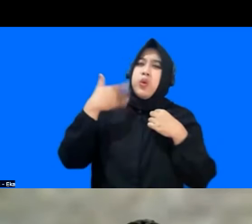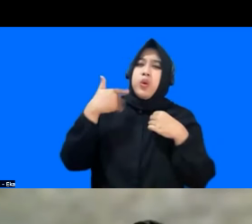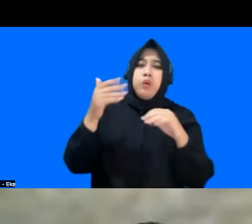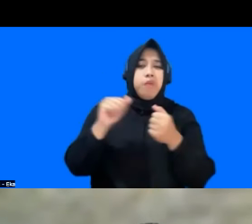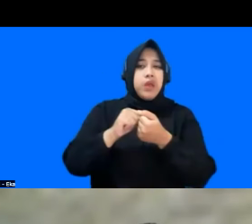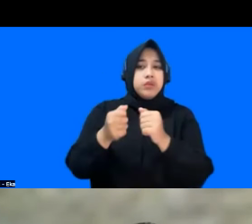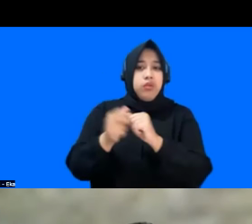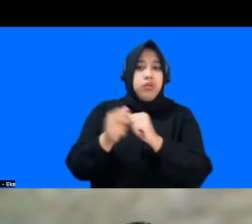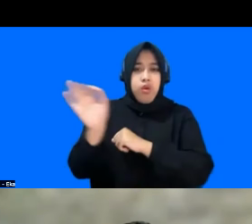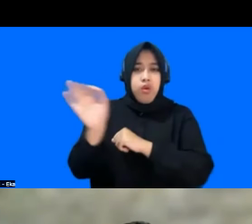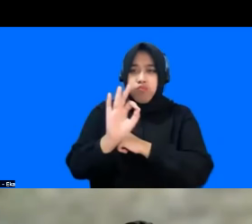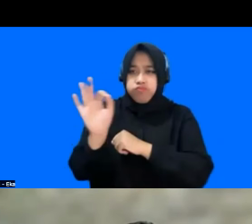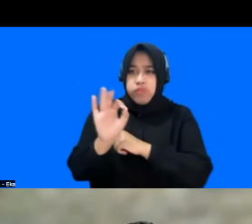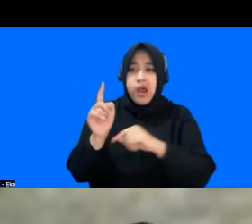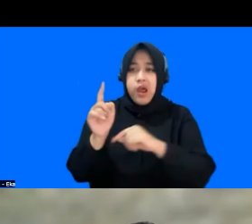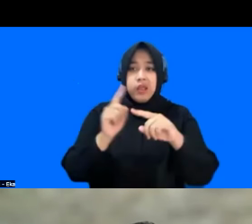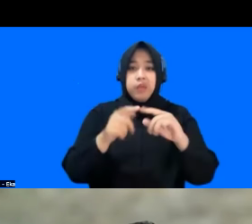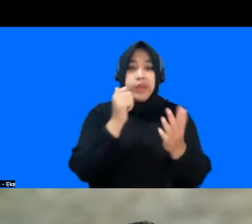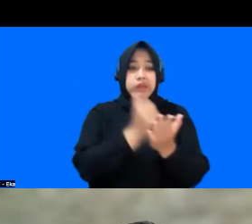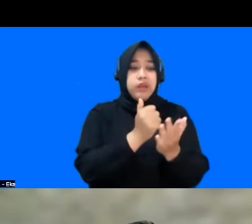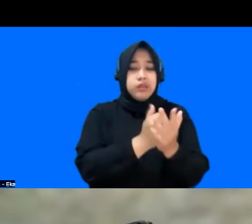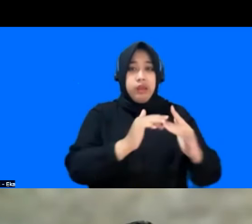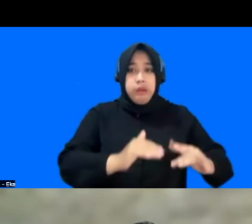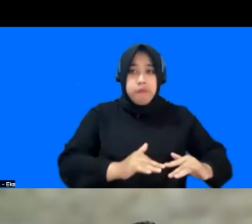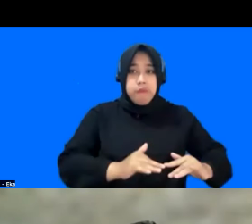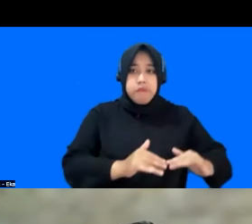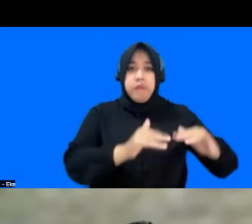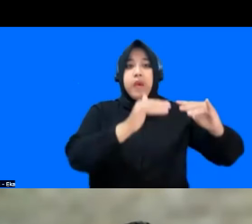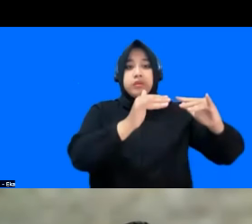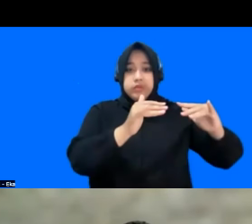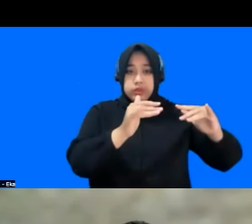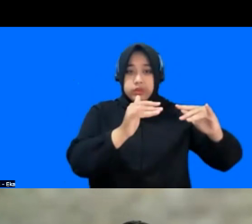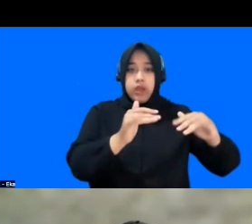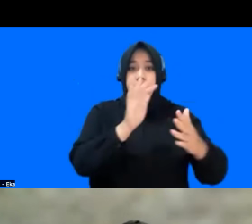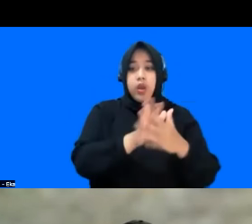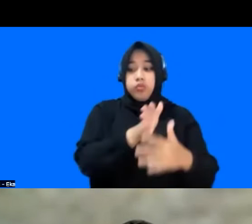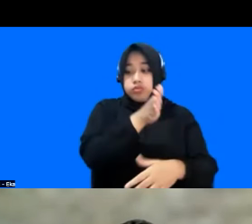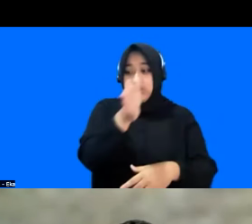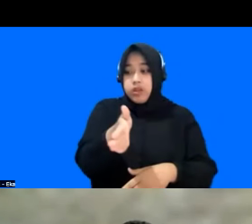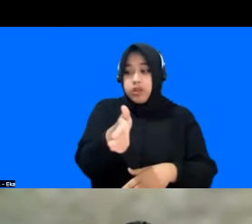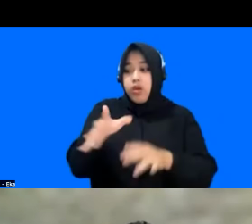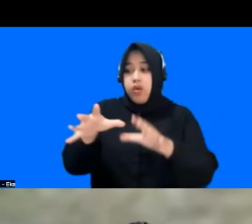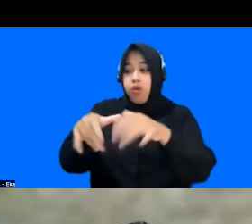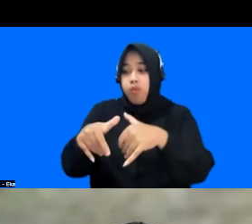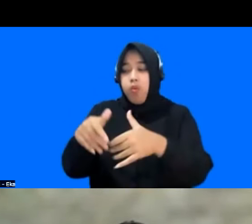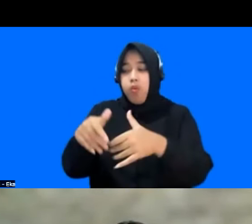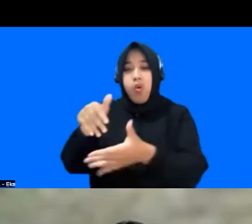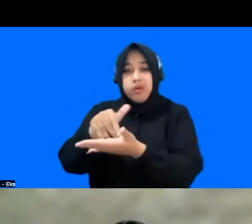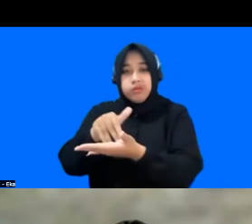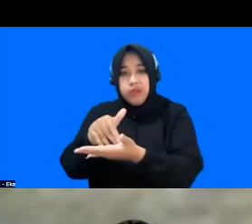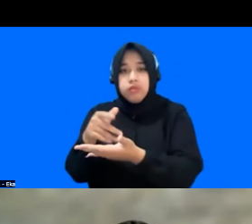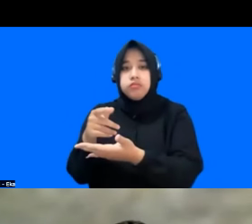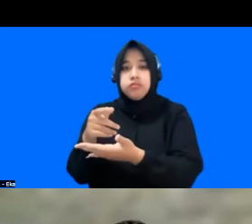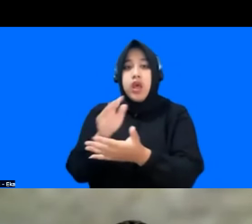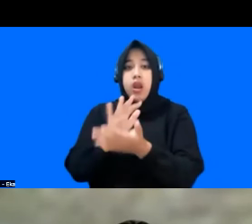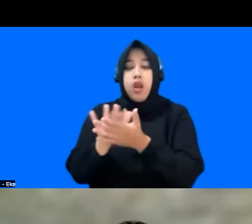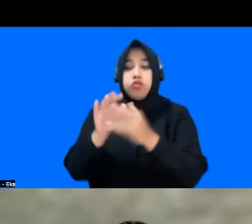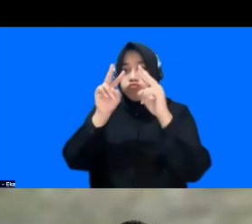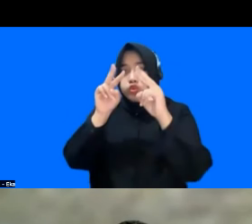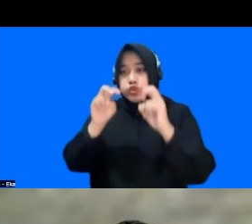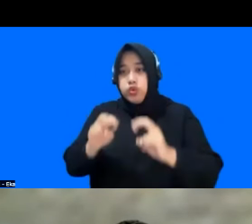the communities, to the vulnerable communities, with different engagements on site, as you can see here. And what they told us